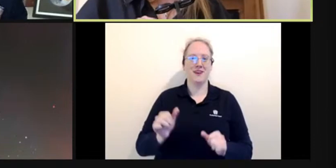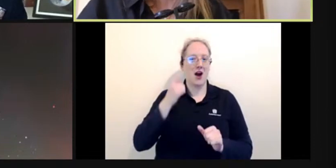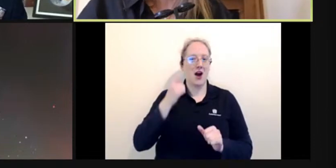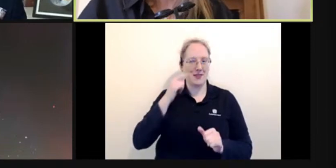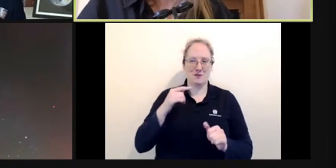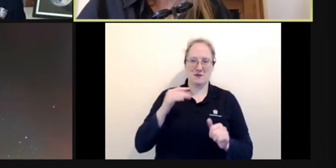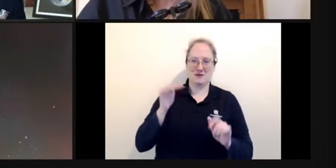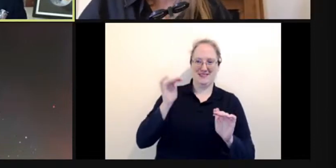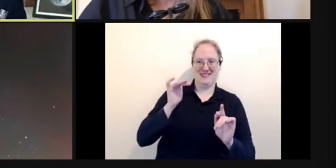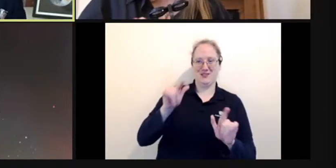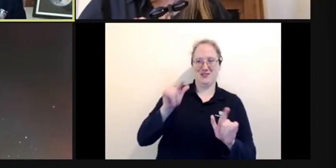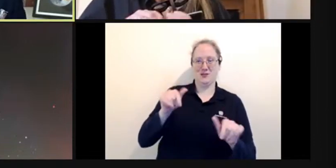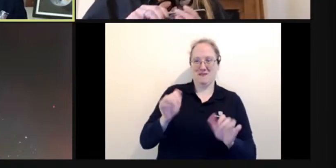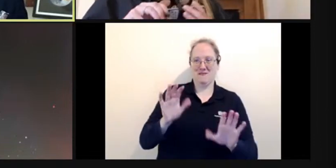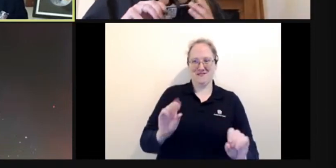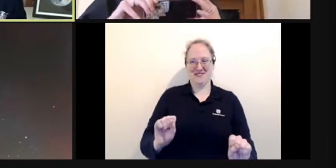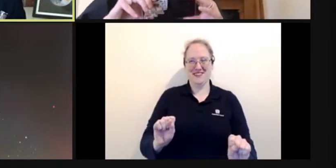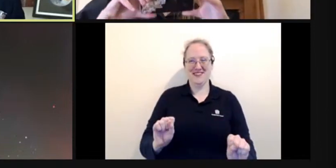enough.